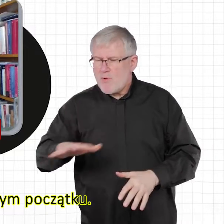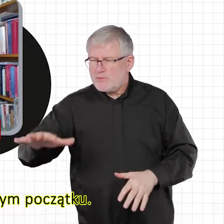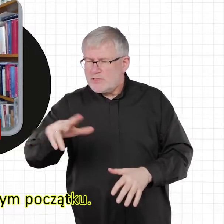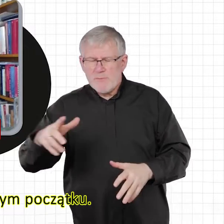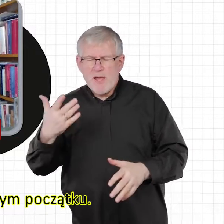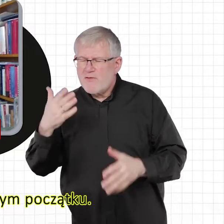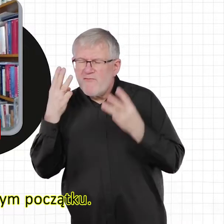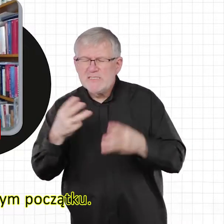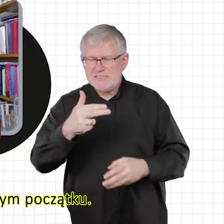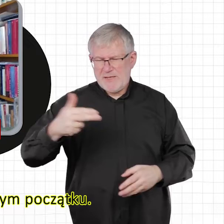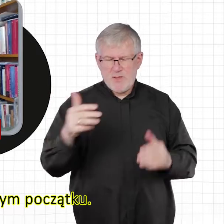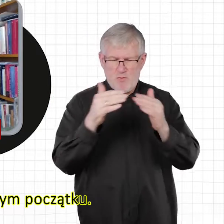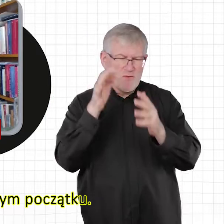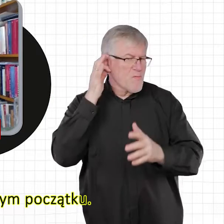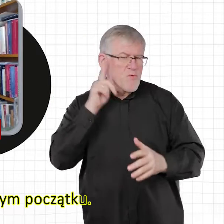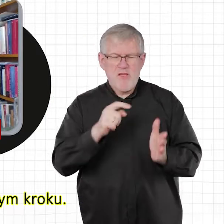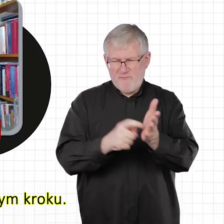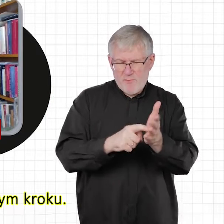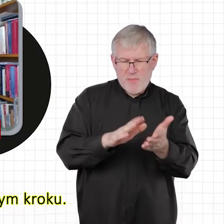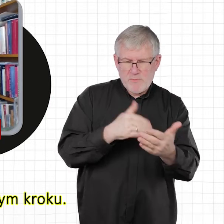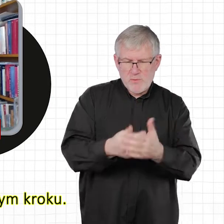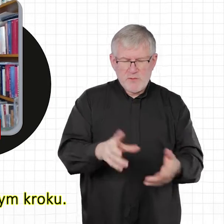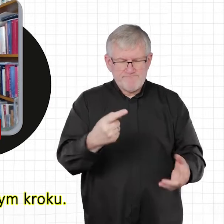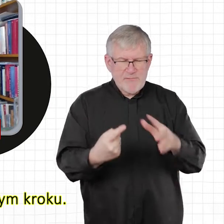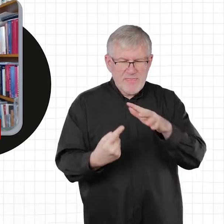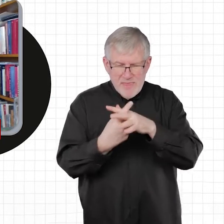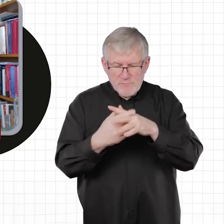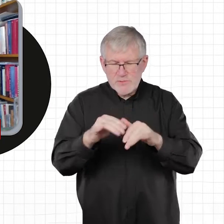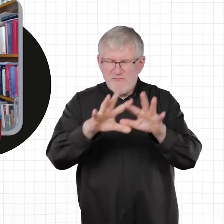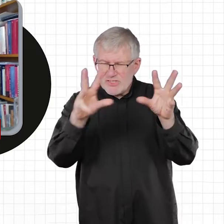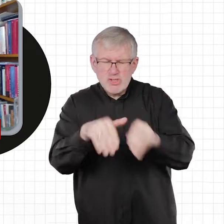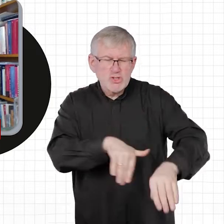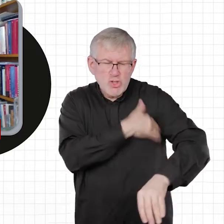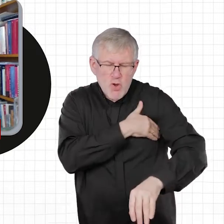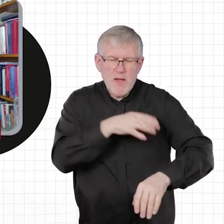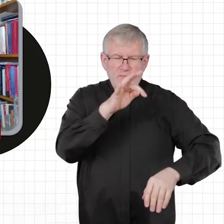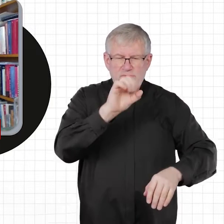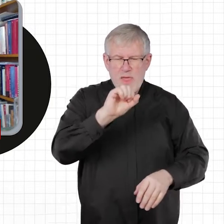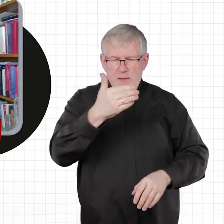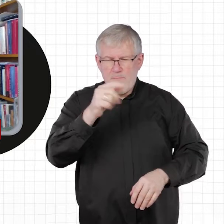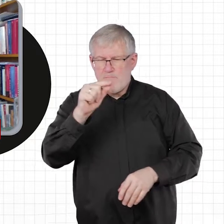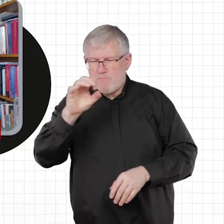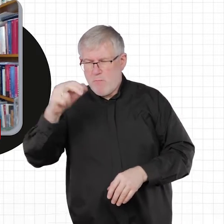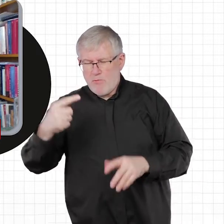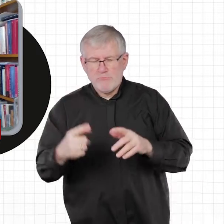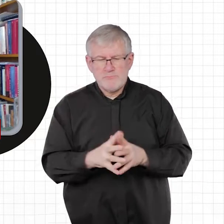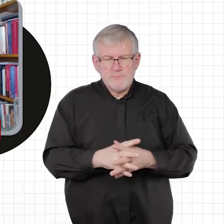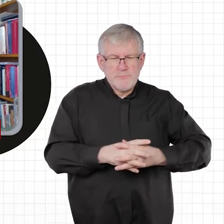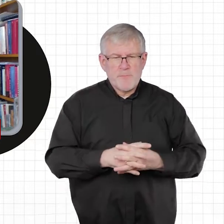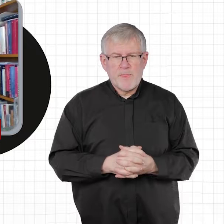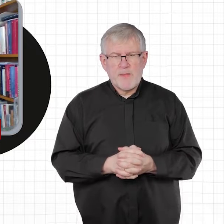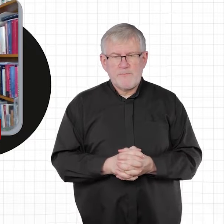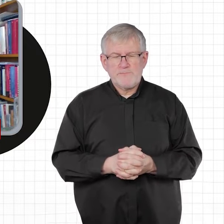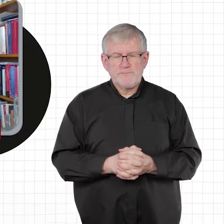that it is very important to think about the gender equality all the time, not to